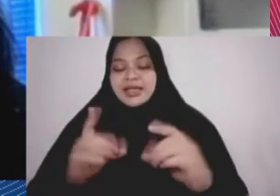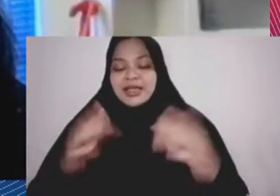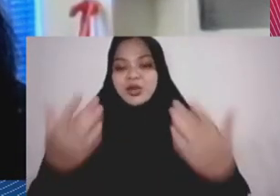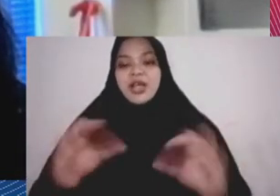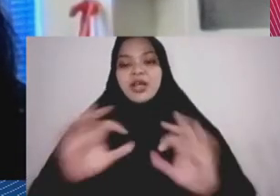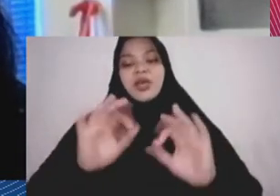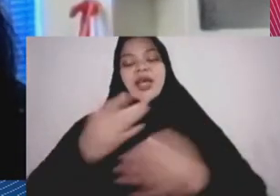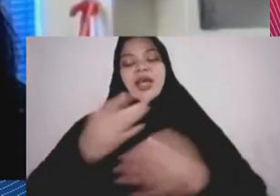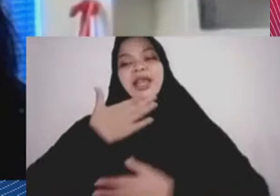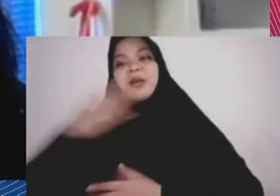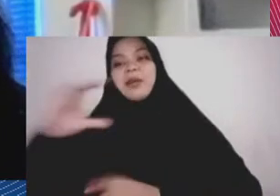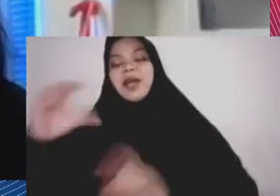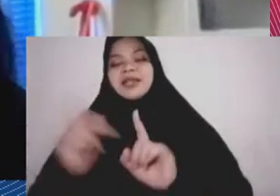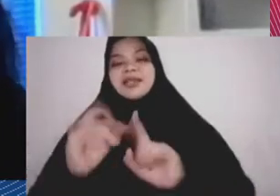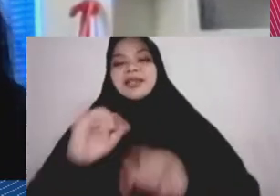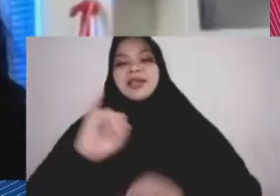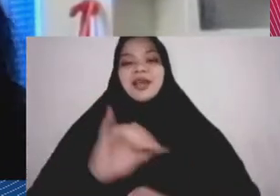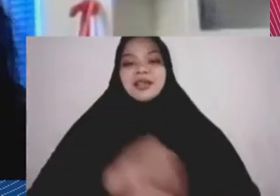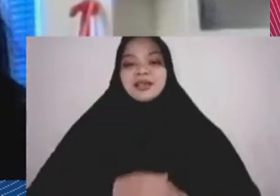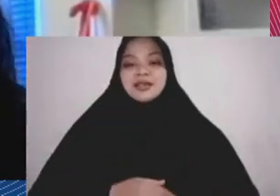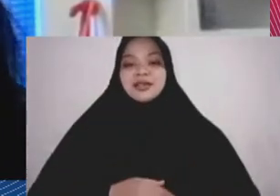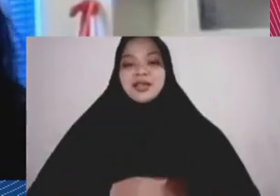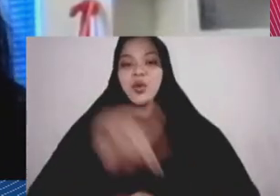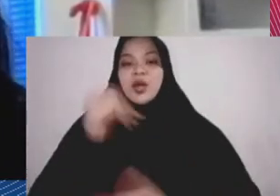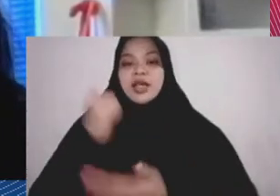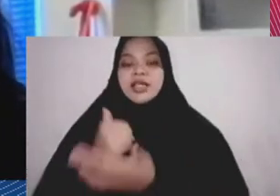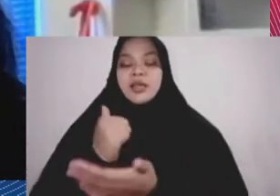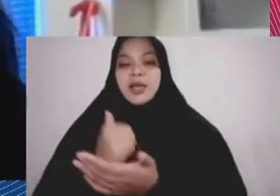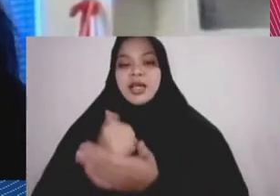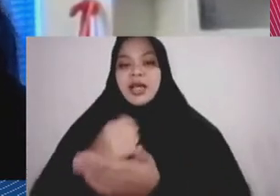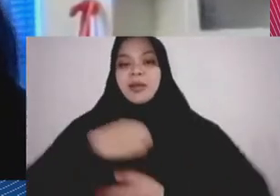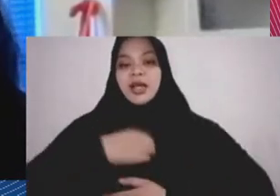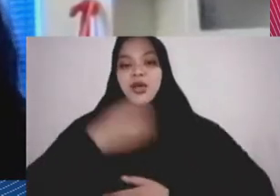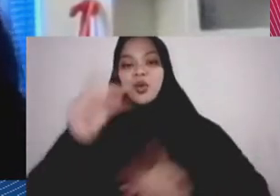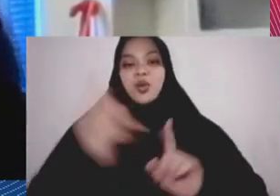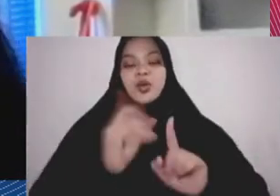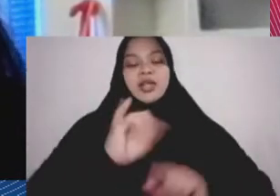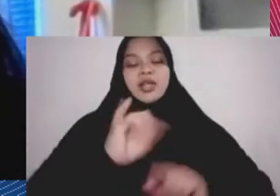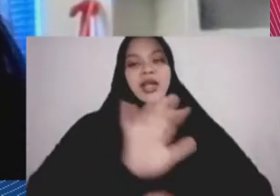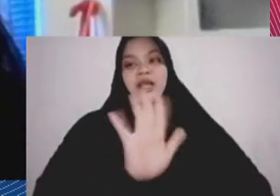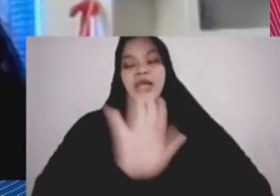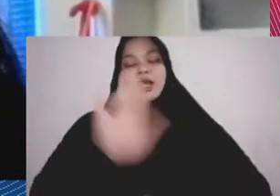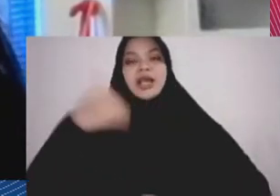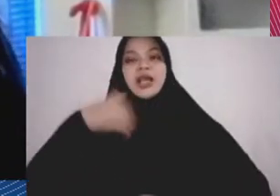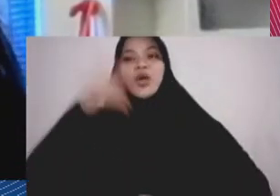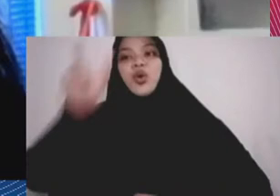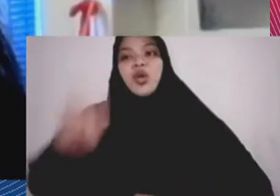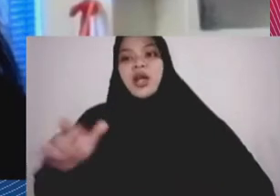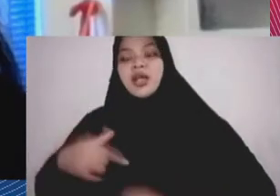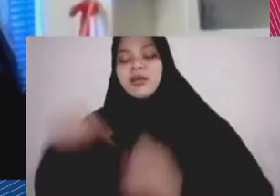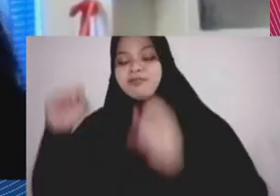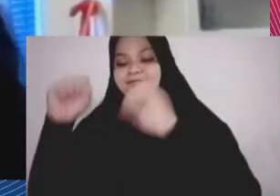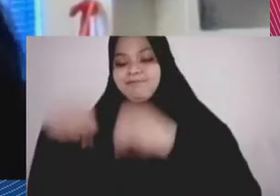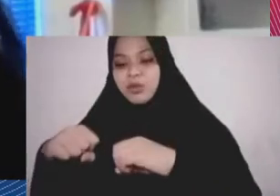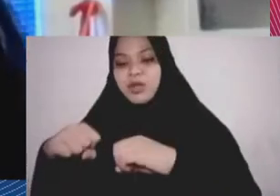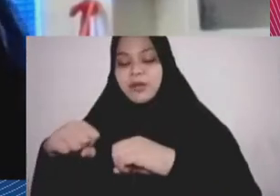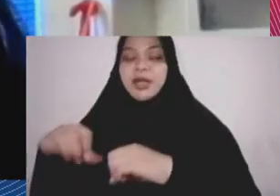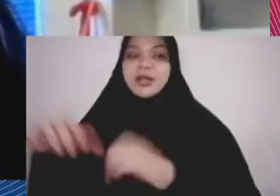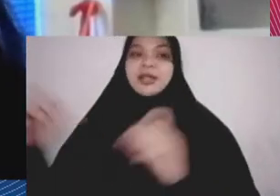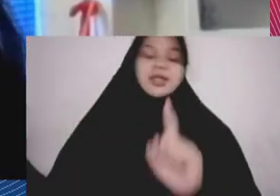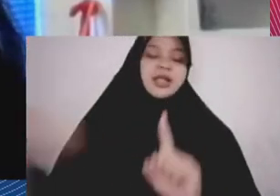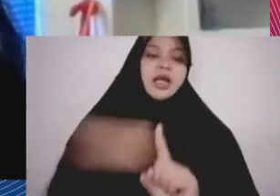Chai. So, sebenarnya menurut Chai sendiri tidak akan ada orang yang pro sama yang namanya kekerasan.